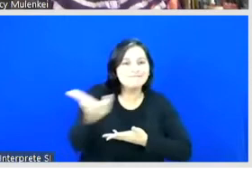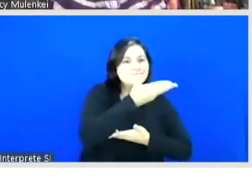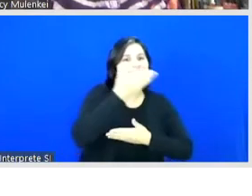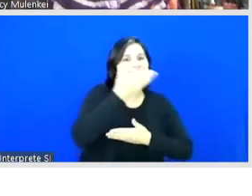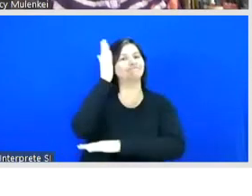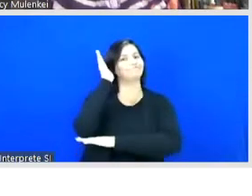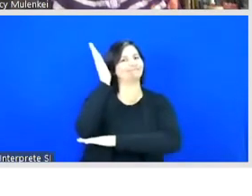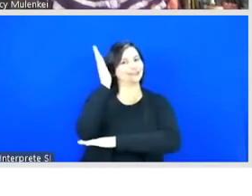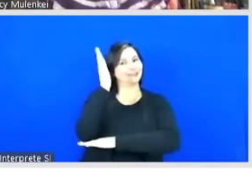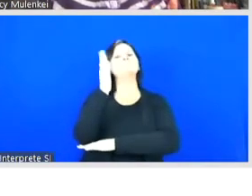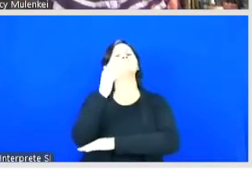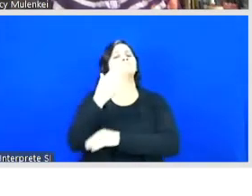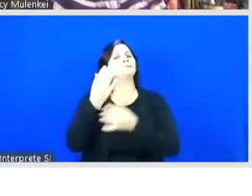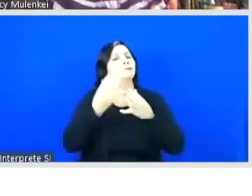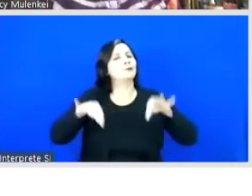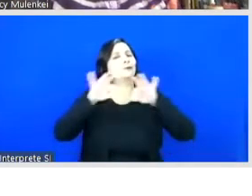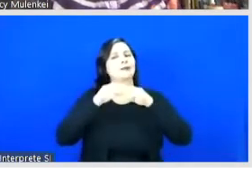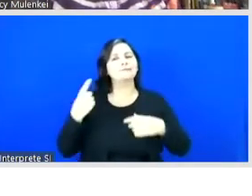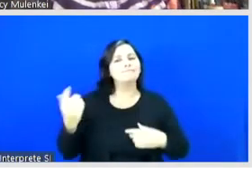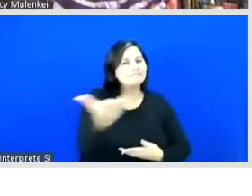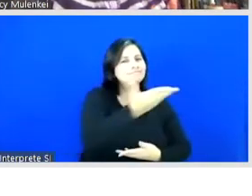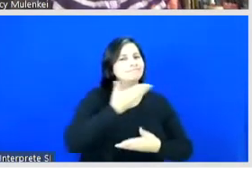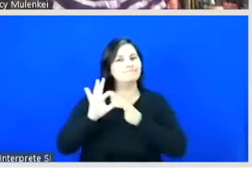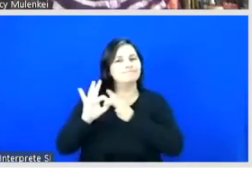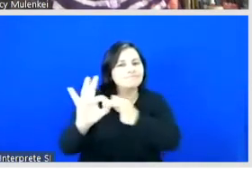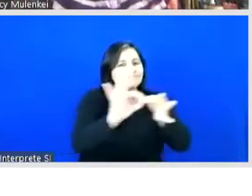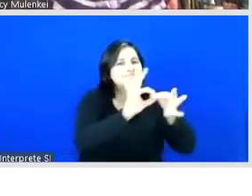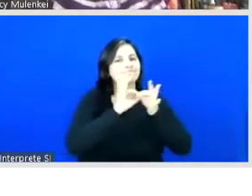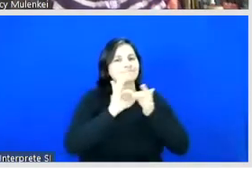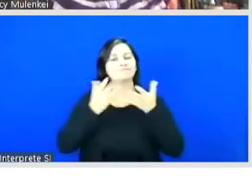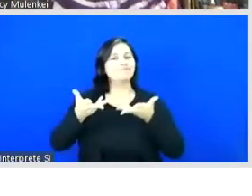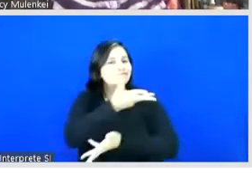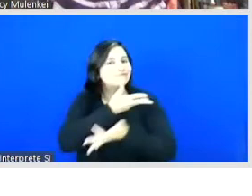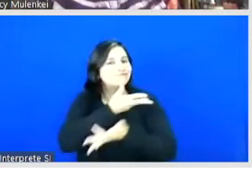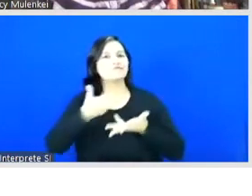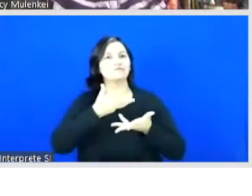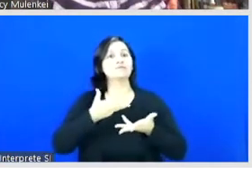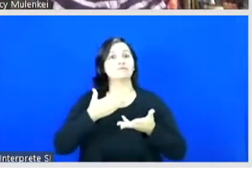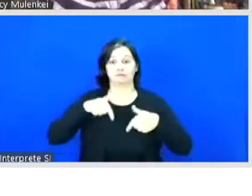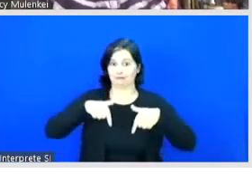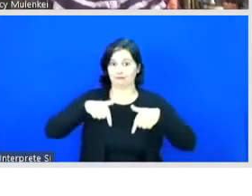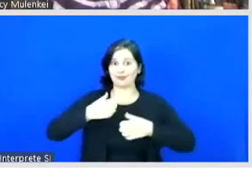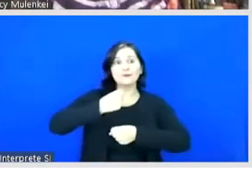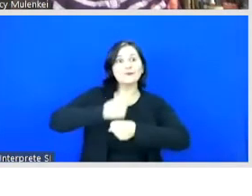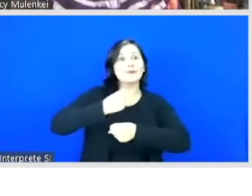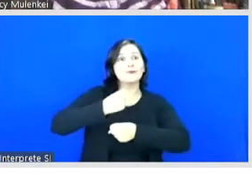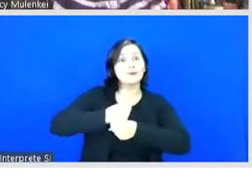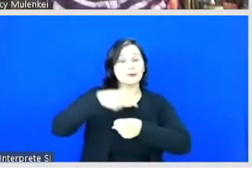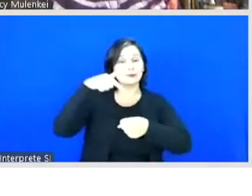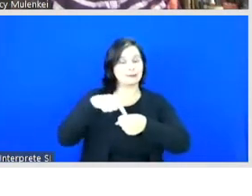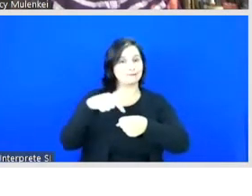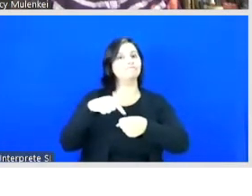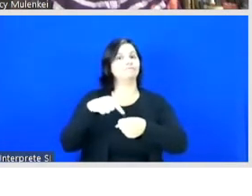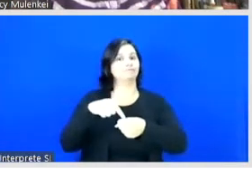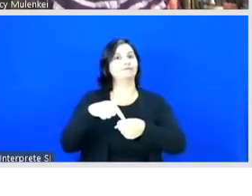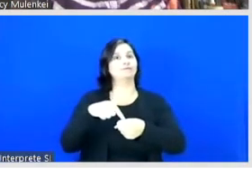the work of stakeholders such as civil society and young feminists and government and private sector is not cohesive, it leads to duplication of efforts